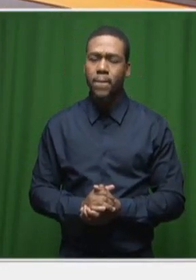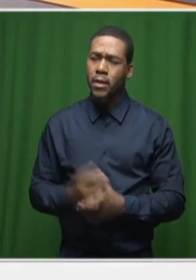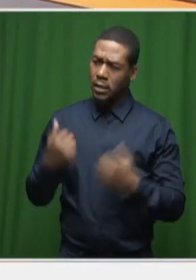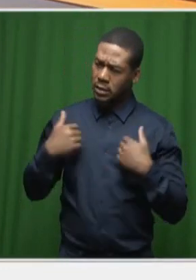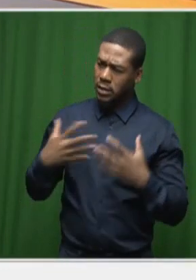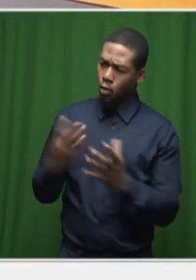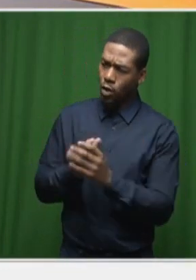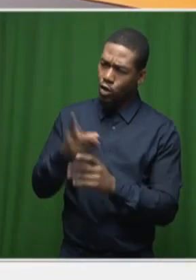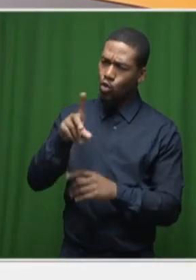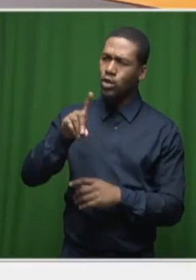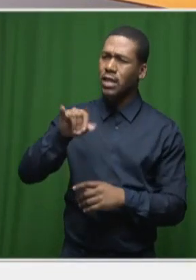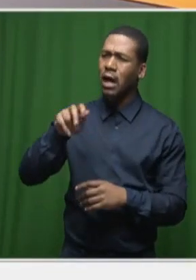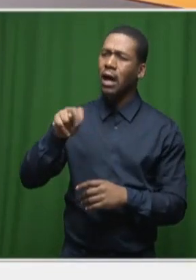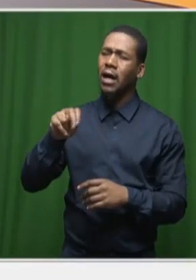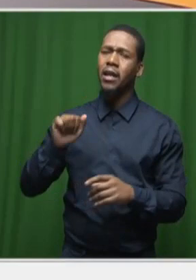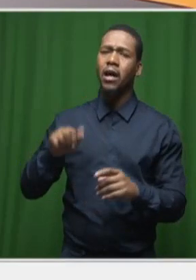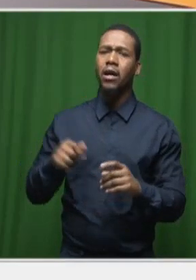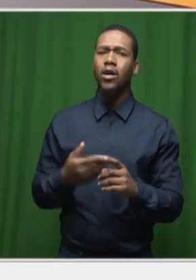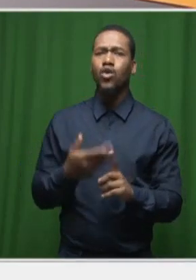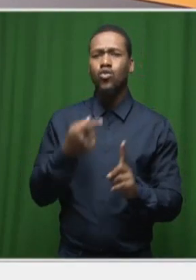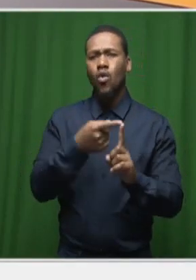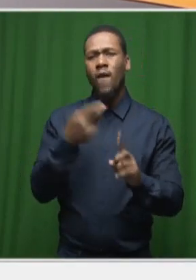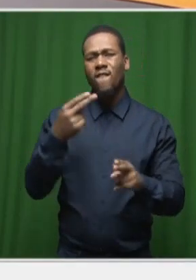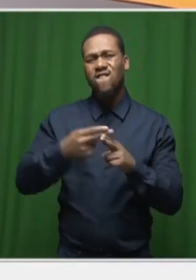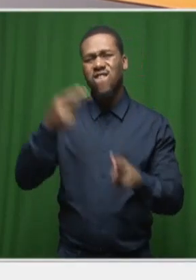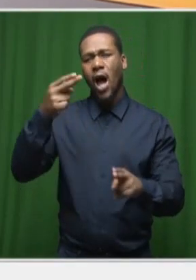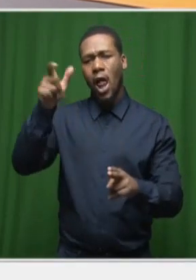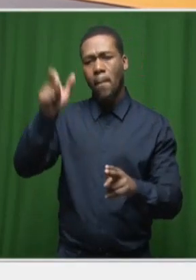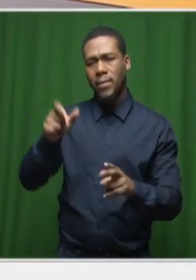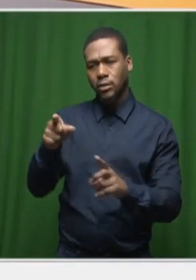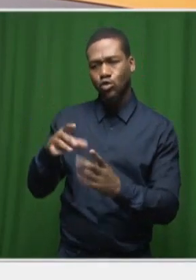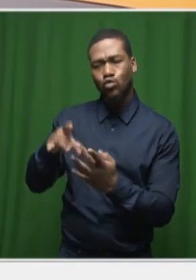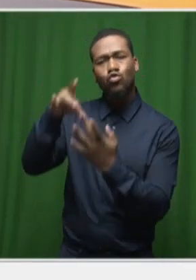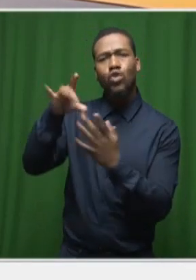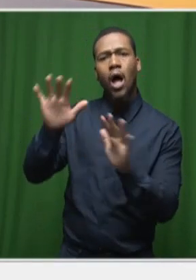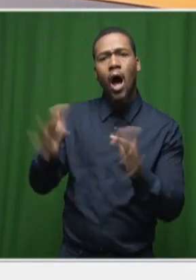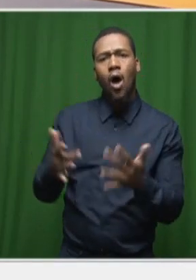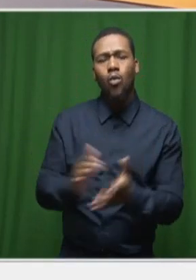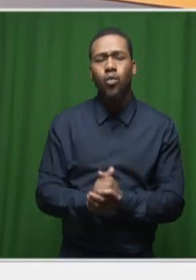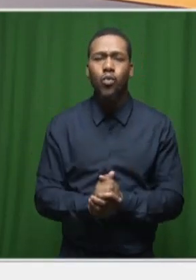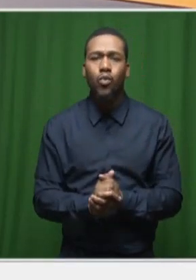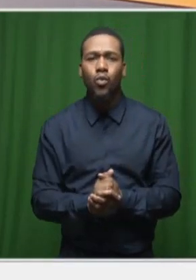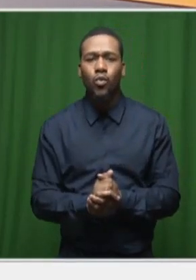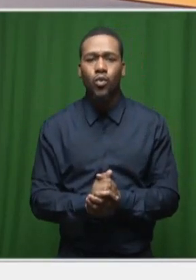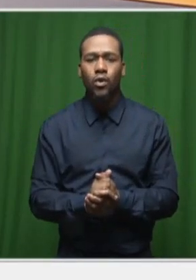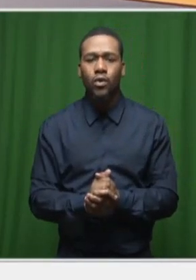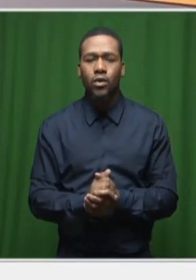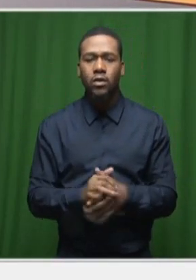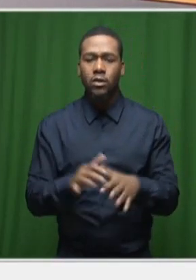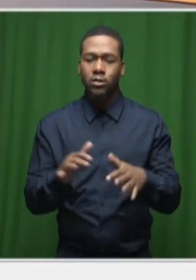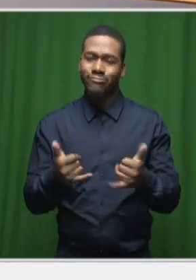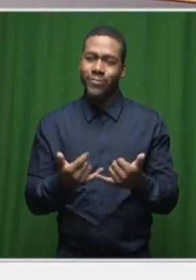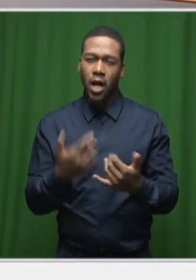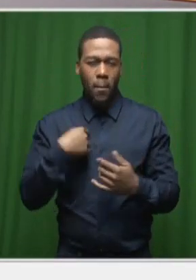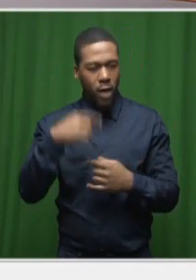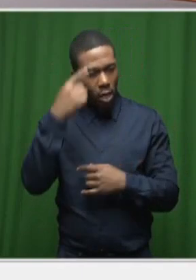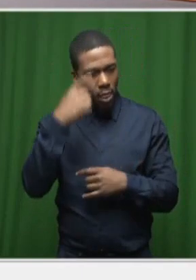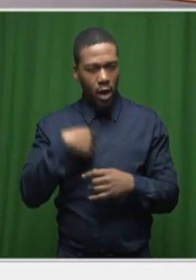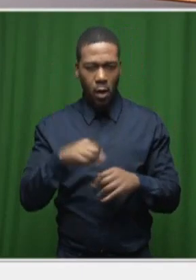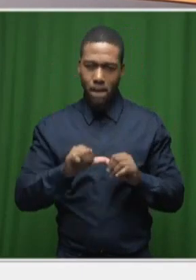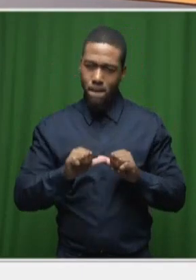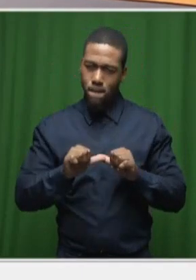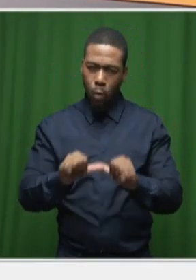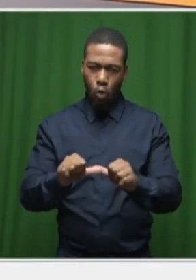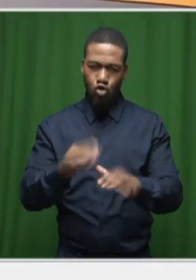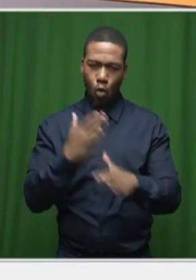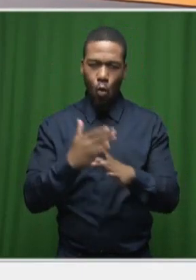makes the finalists, stand out in the current, art landscape? Do you know, I think it's just pushing your materials and your boundaries.